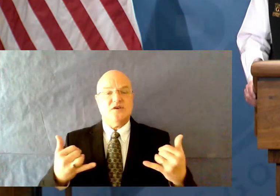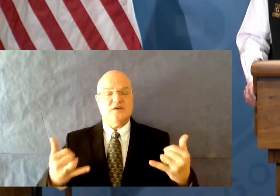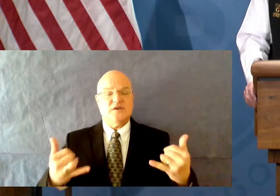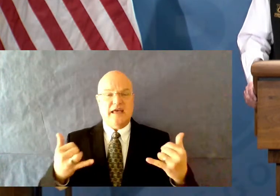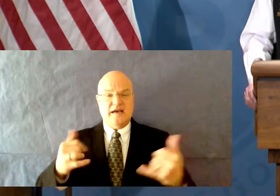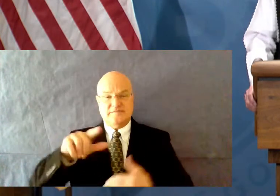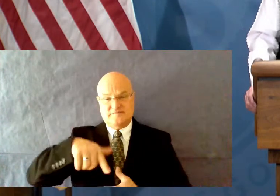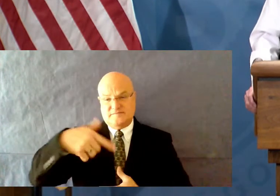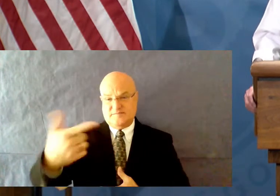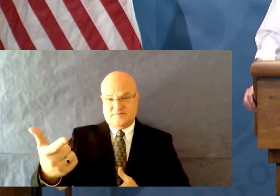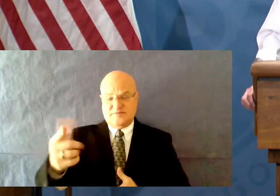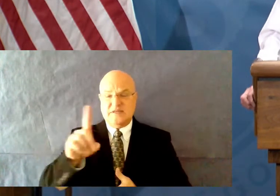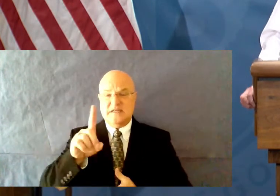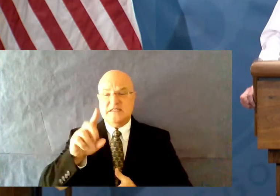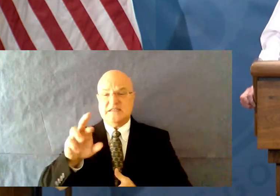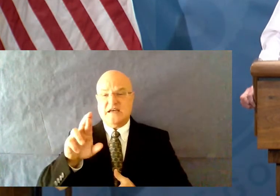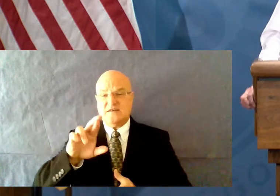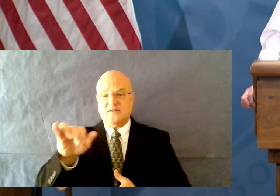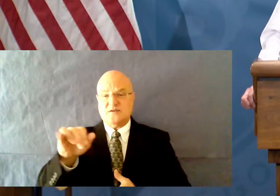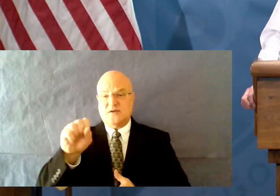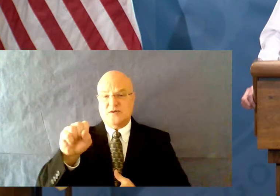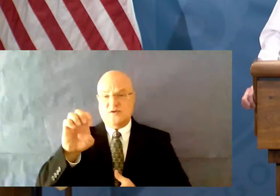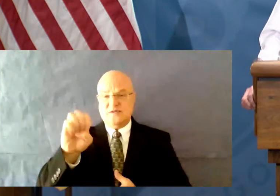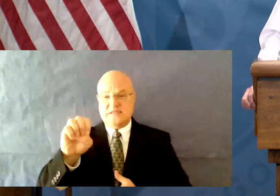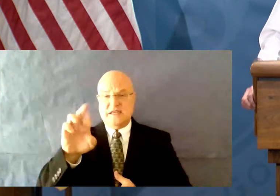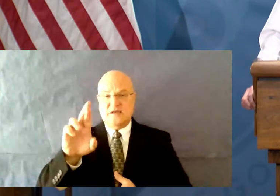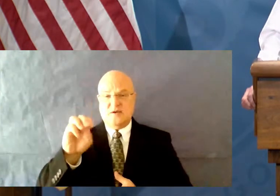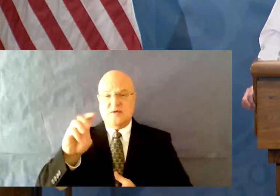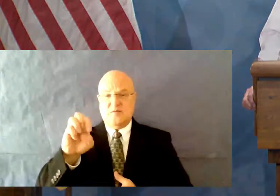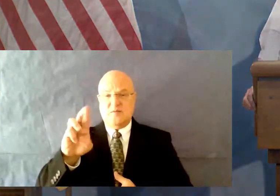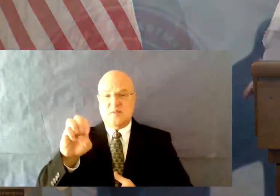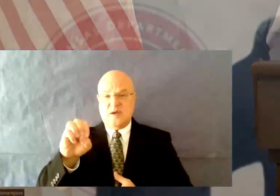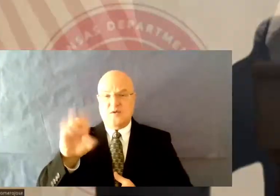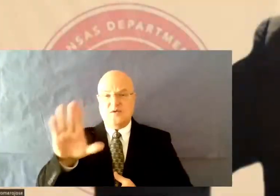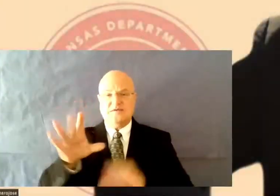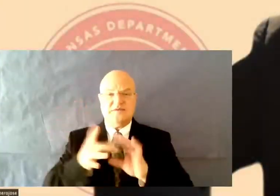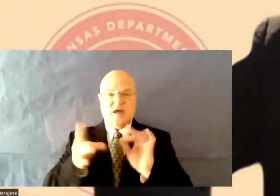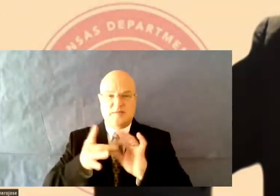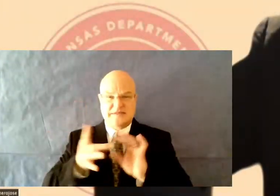microphone over to Dr. Romero for his comments.